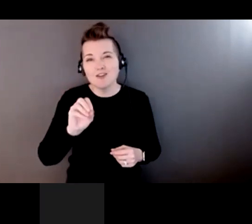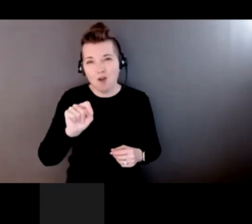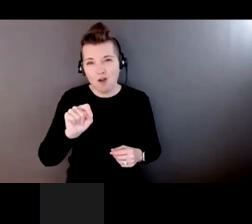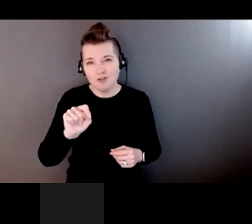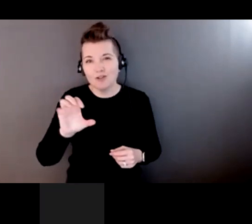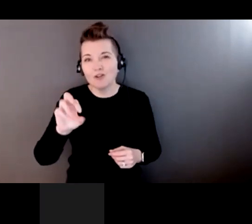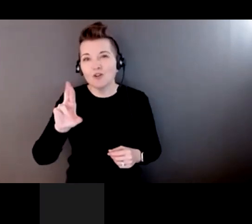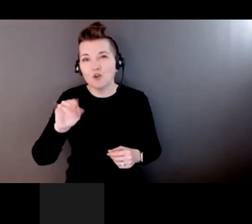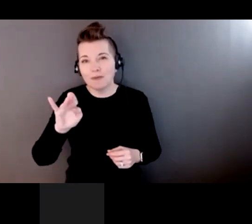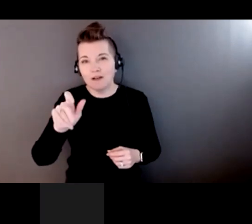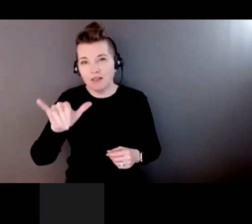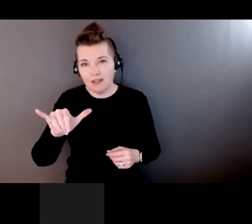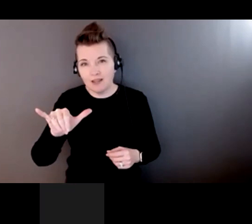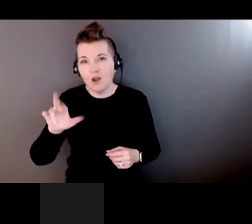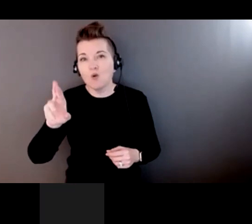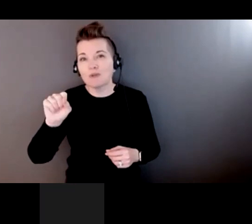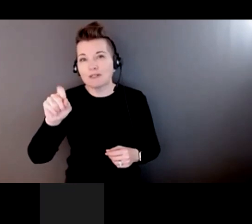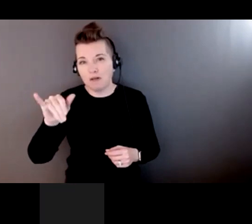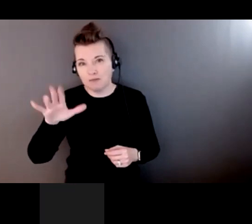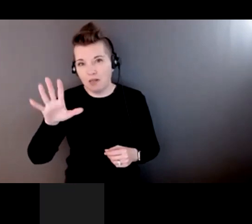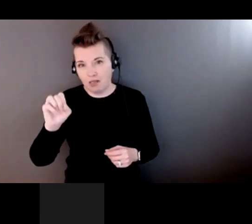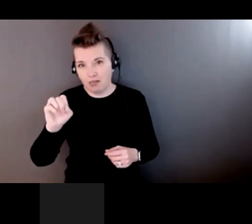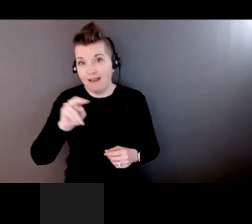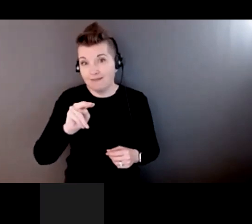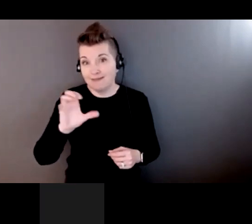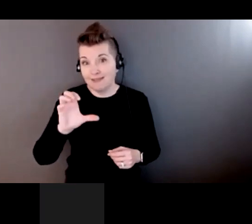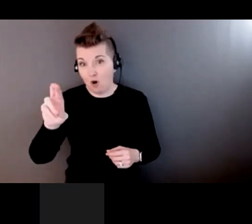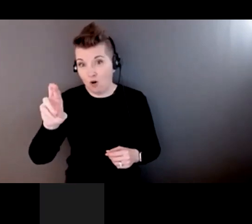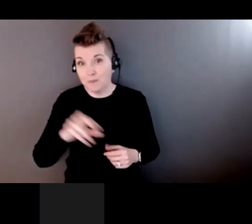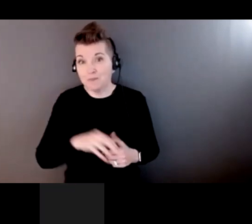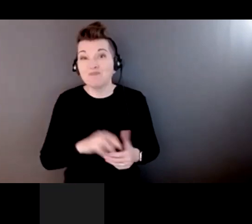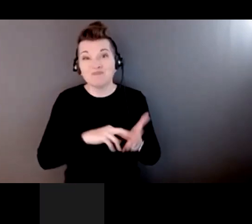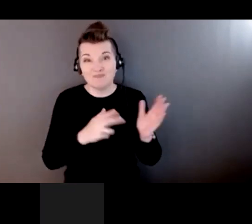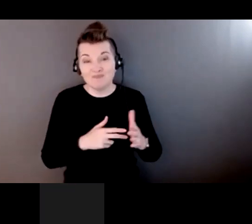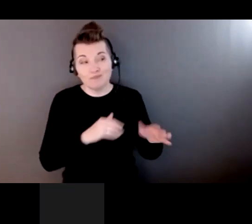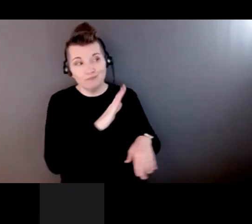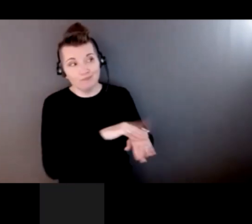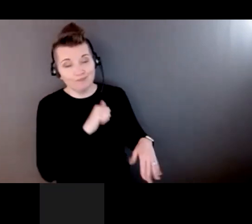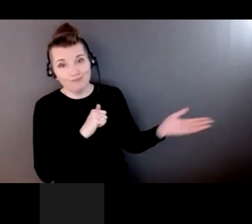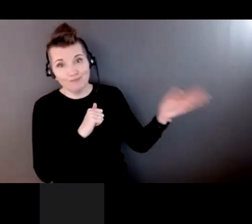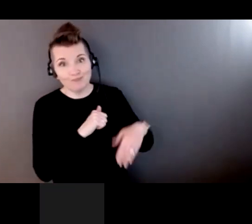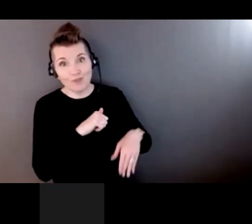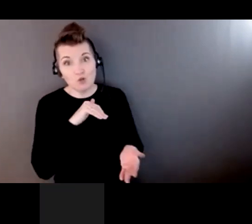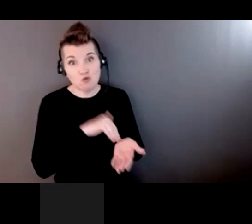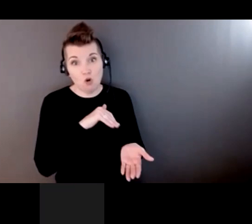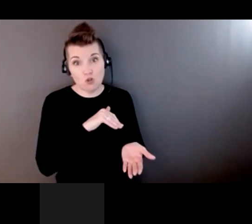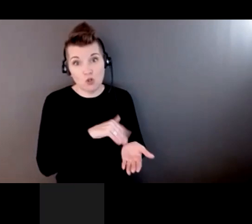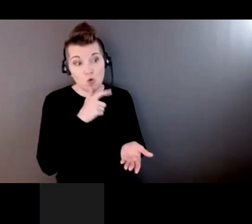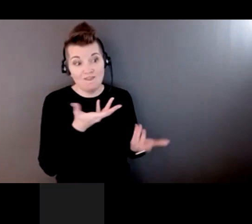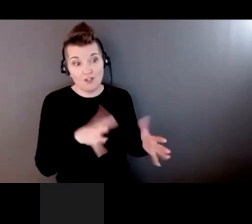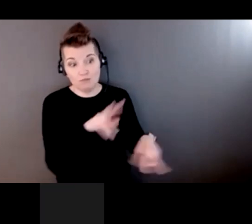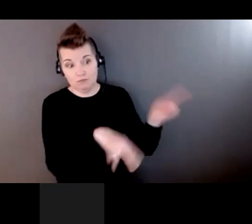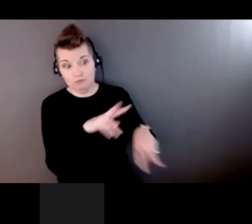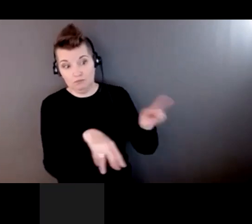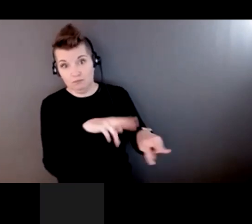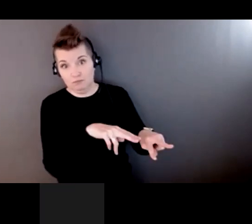And that requires medical evidence to be called. And if it is shown that the person is not criminally